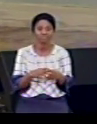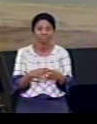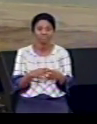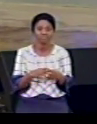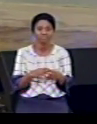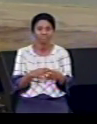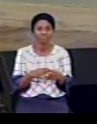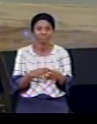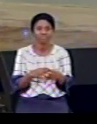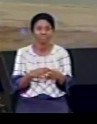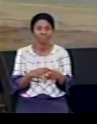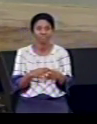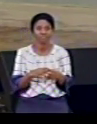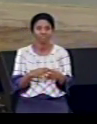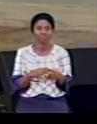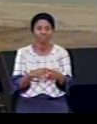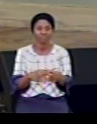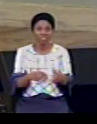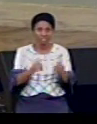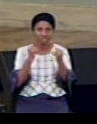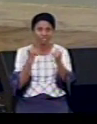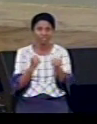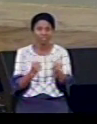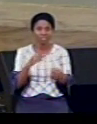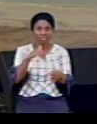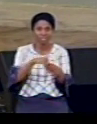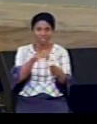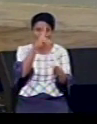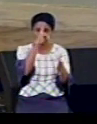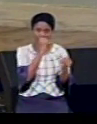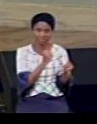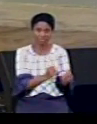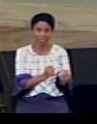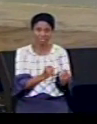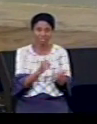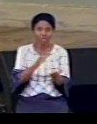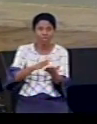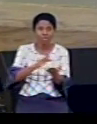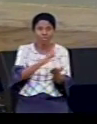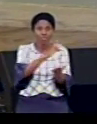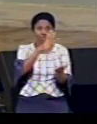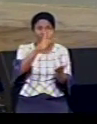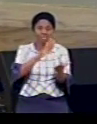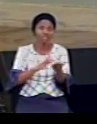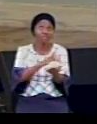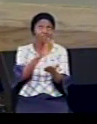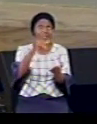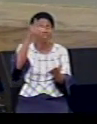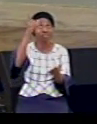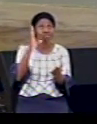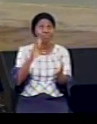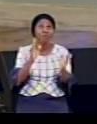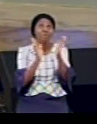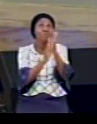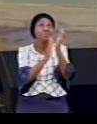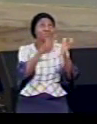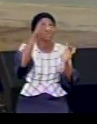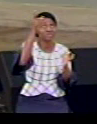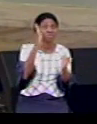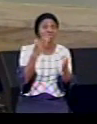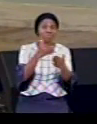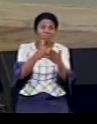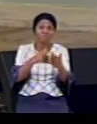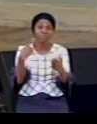the next thing here, strong in faith, glorifying God before the answer